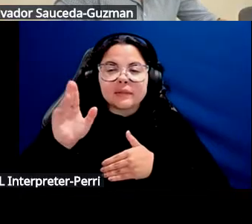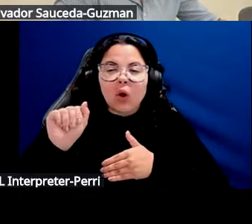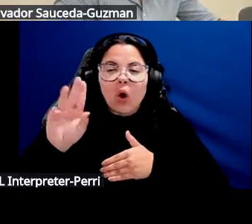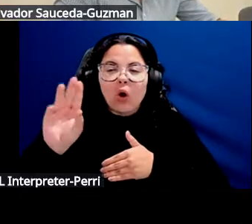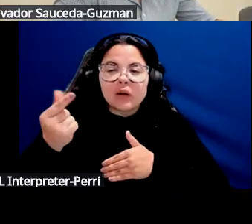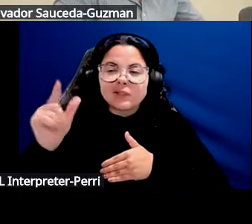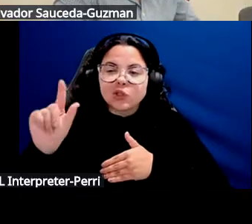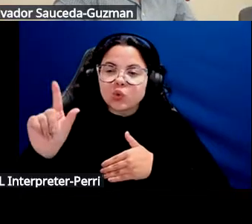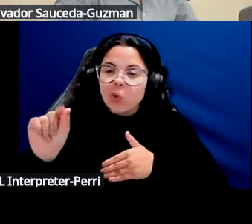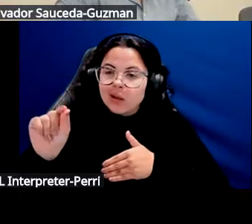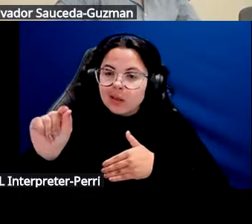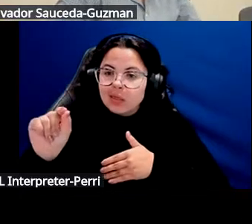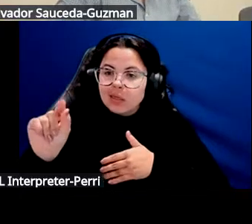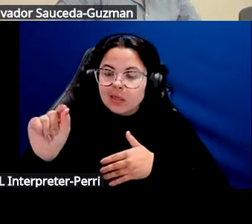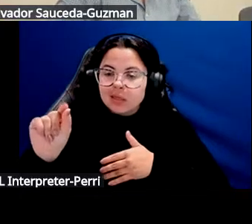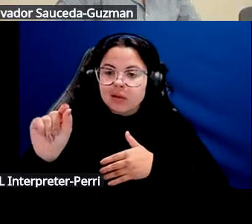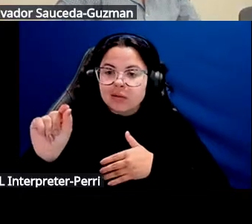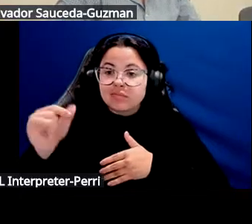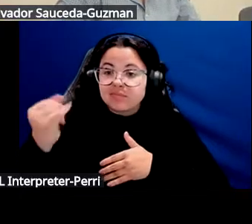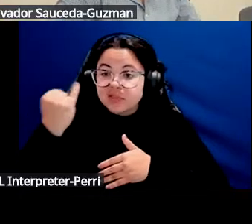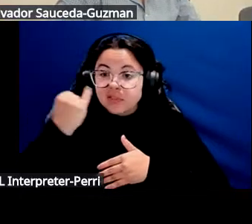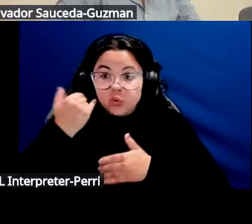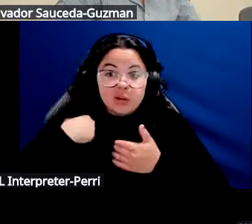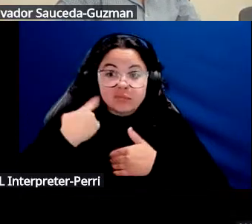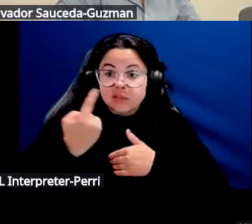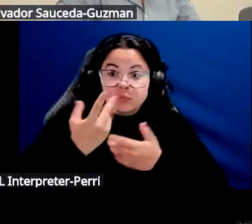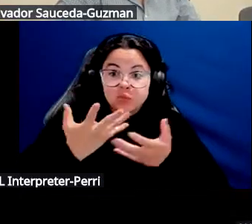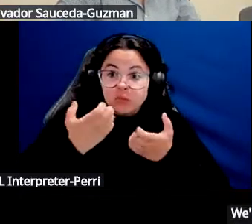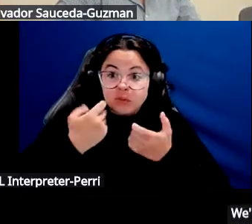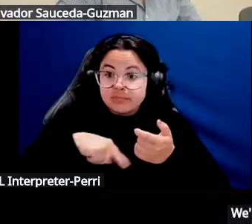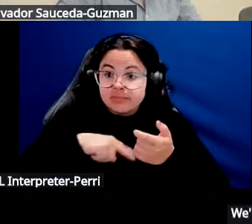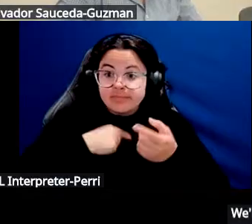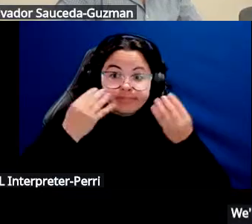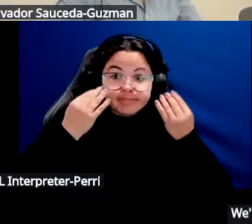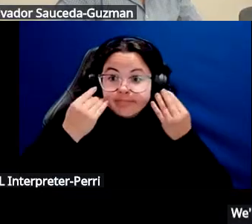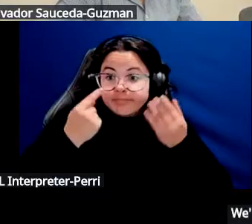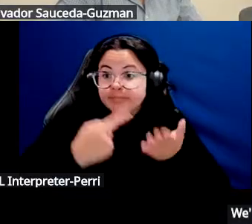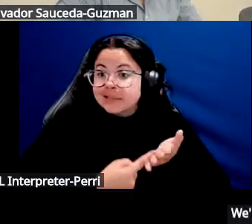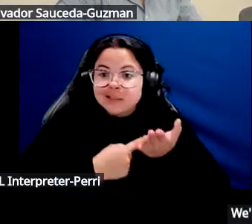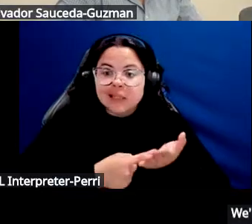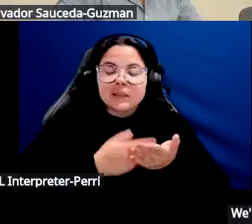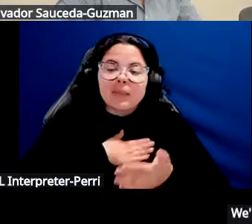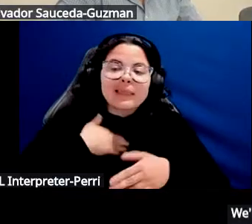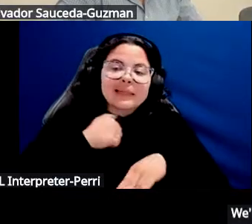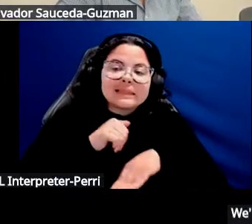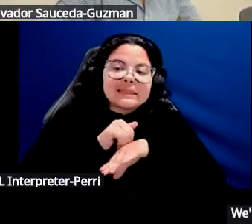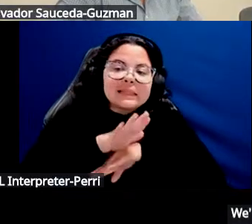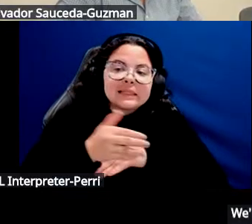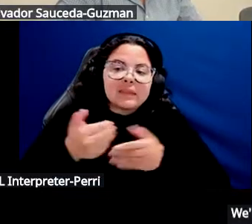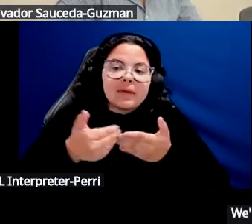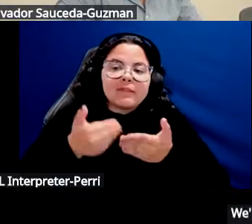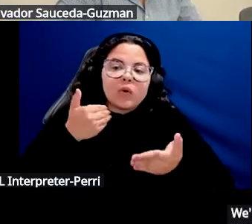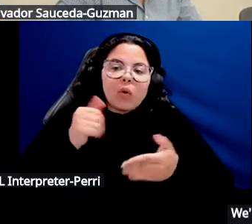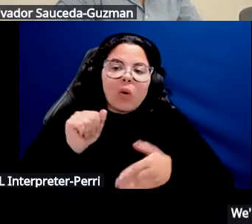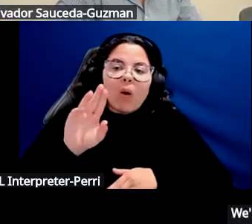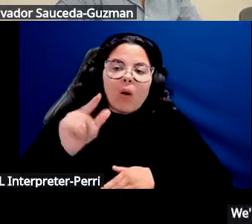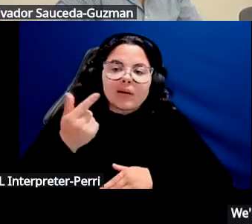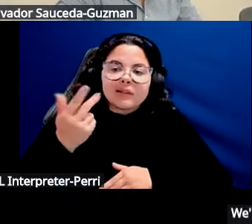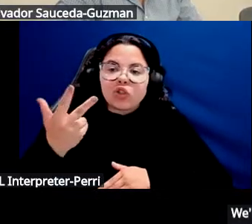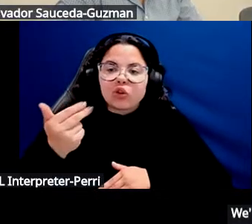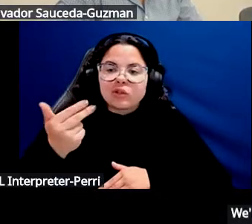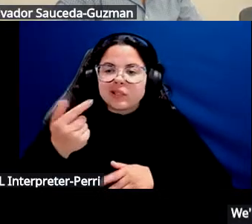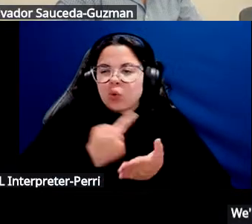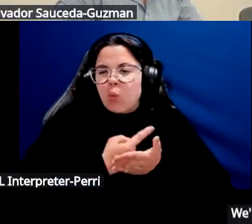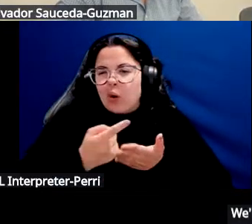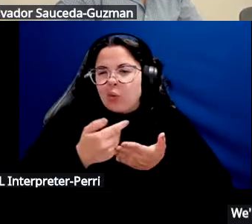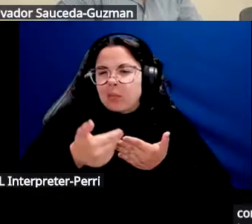August. And if you have a matter that you'd like us to consider, we ask that you send it to us by the 13th of August, so 1 week before. I'm